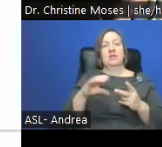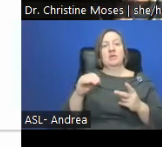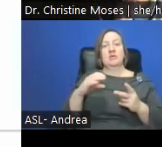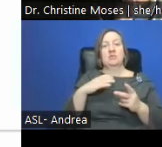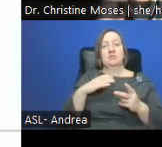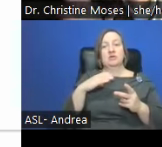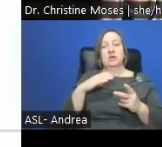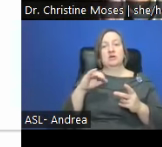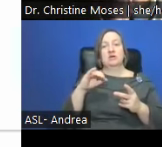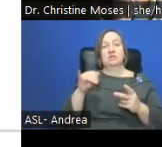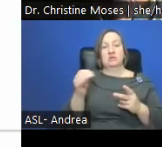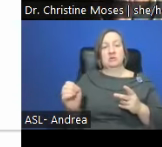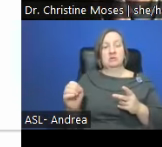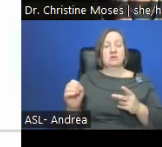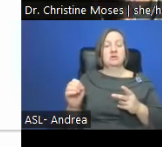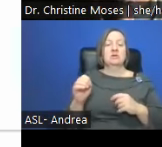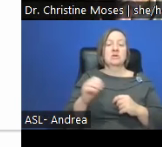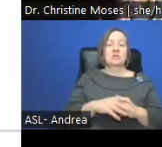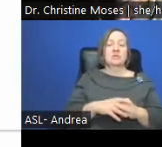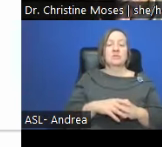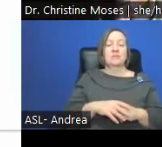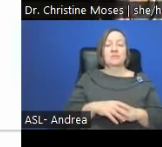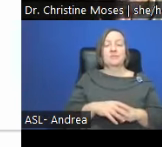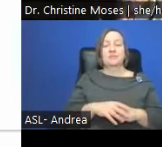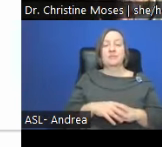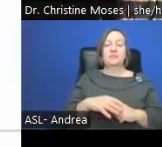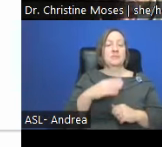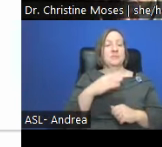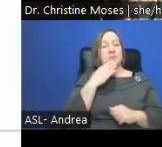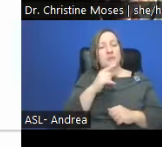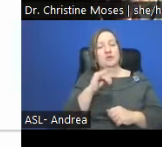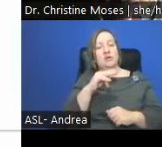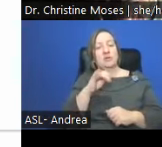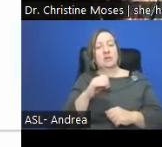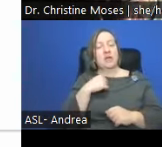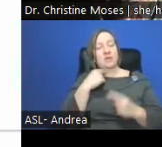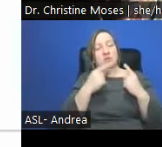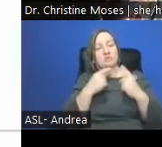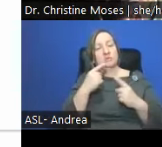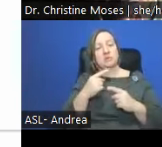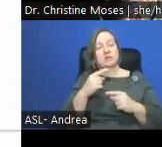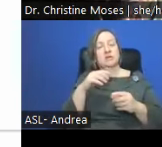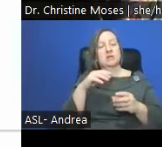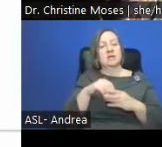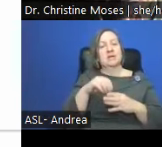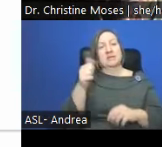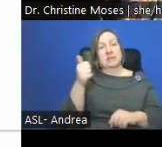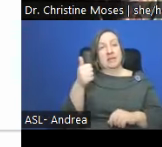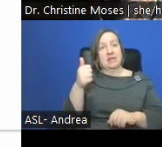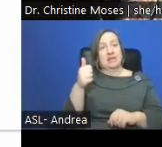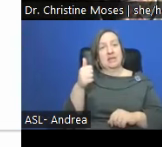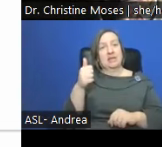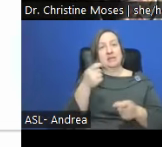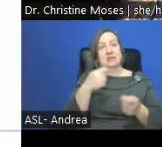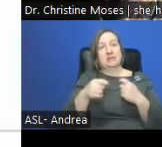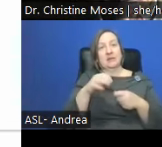Ajay. And the Commissioner Ajay, I'm sorry. Thank you. I was just wondering, like in 10, it instead